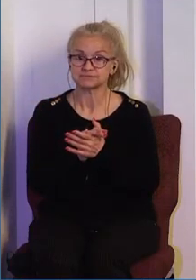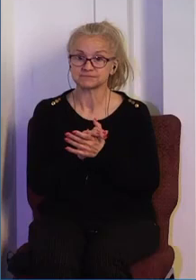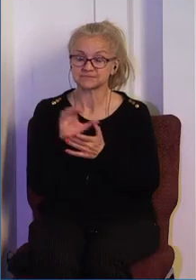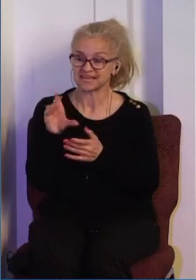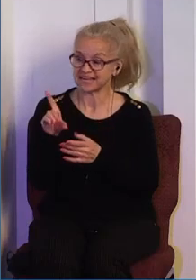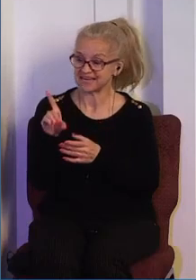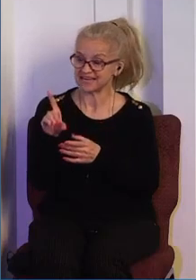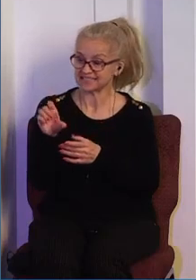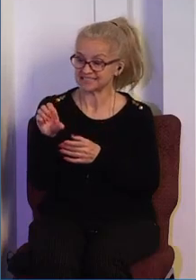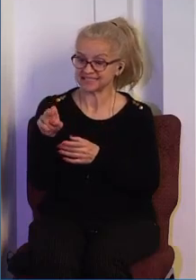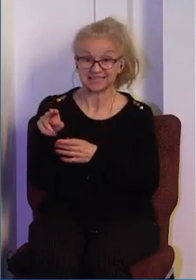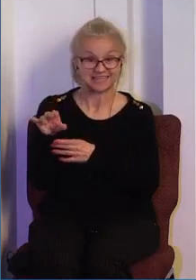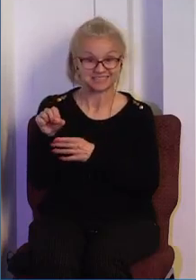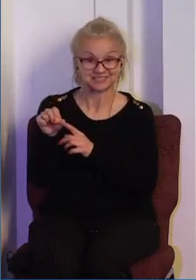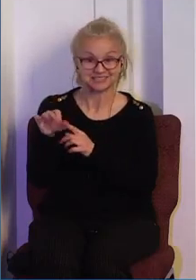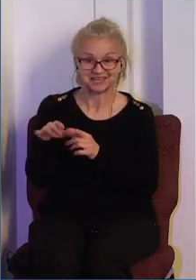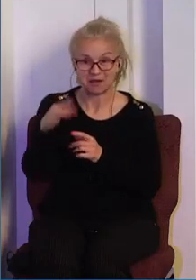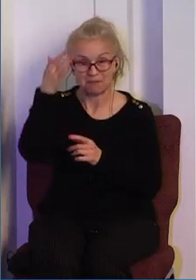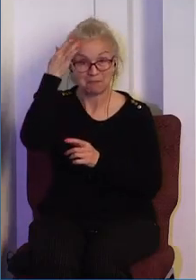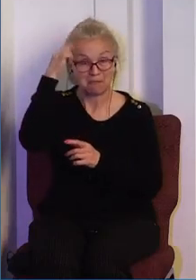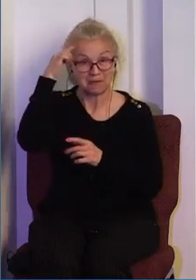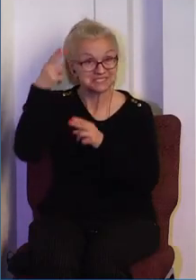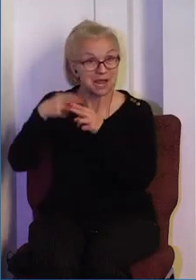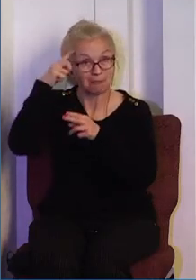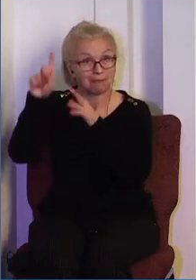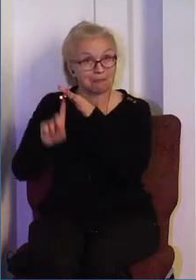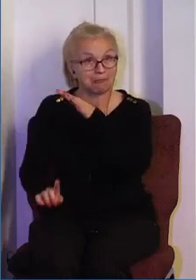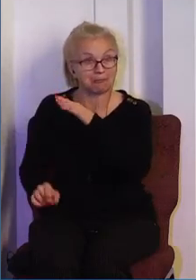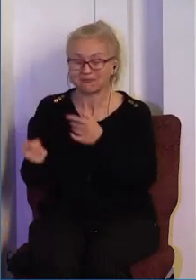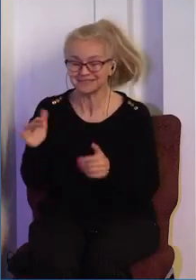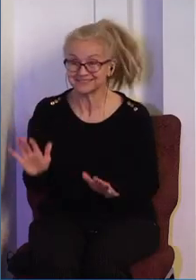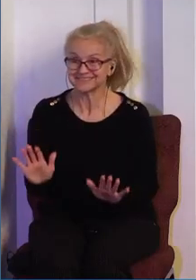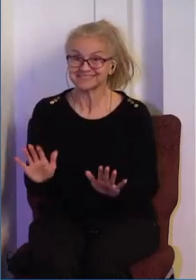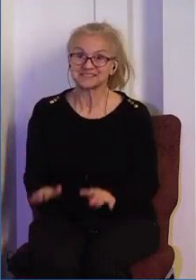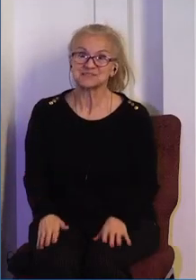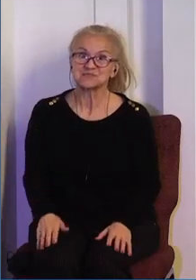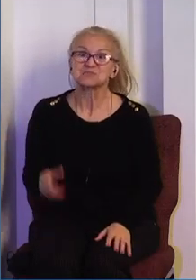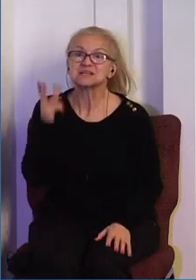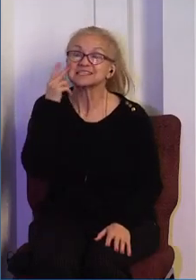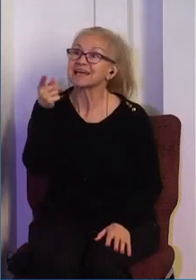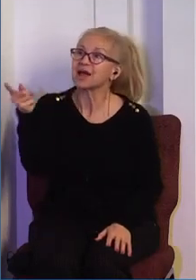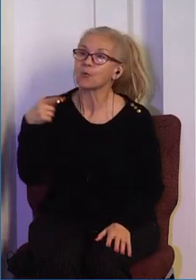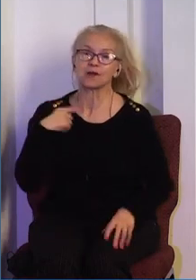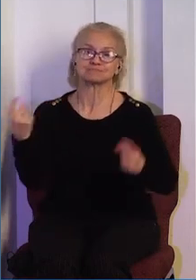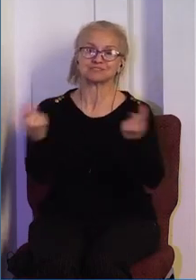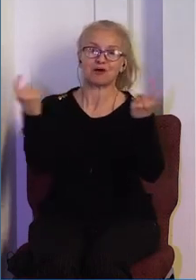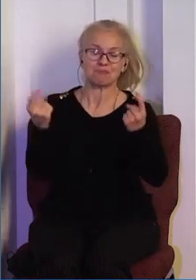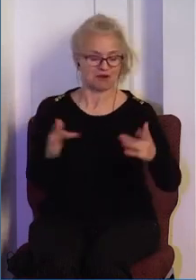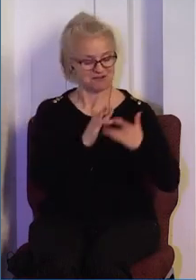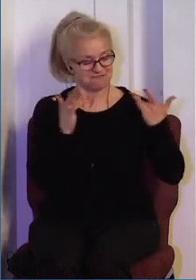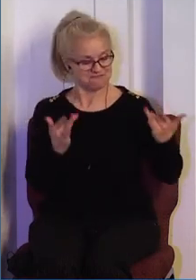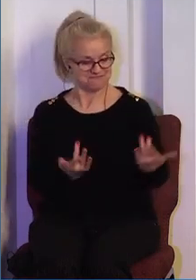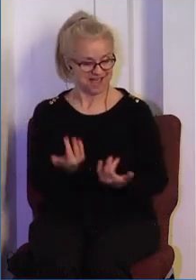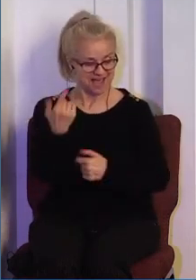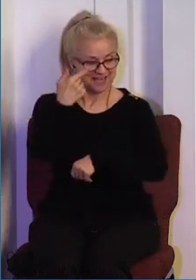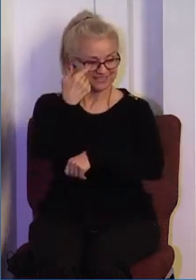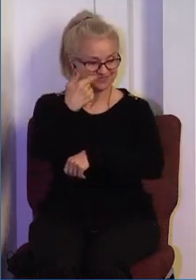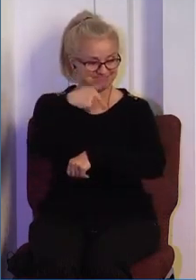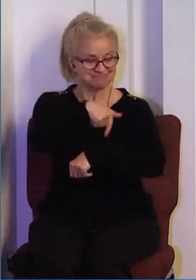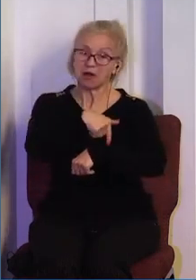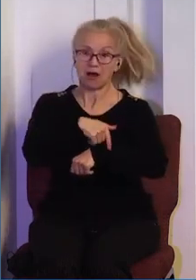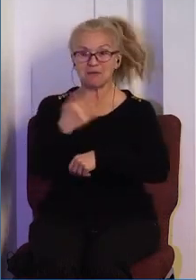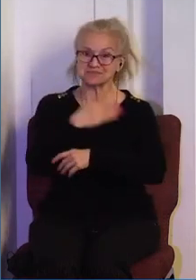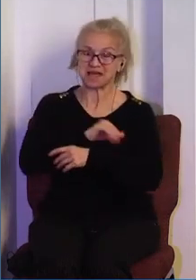Dennis. His name went right out of my head for a second. As you can see, we are celebrating Valentine's, and they're all